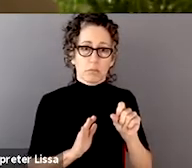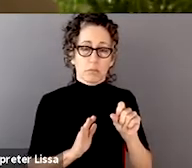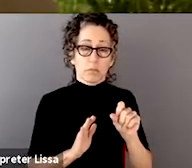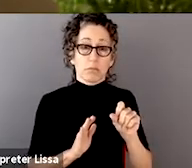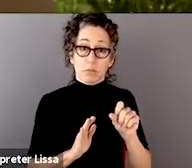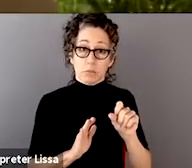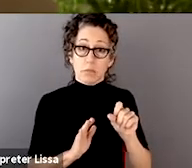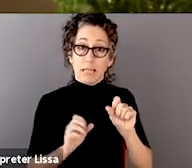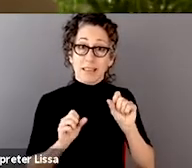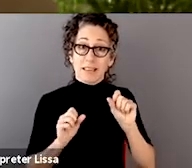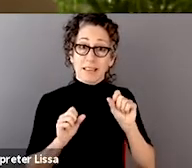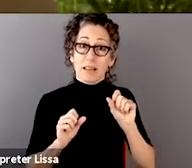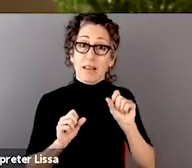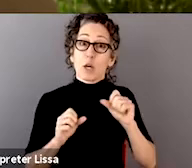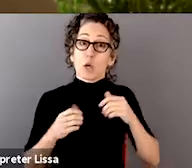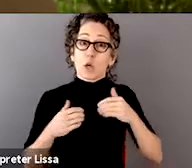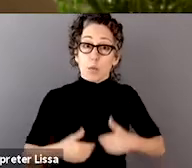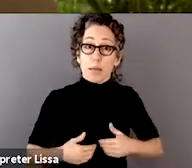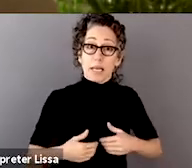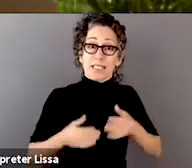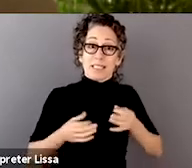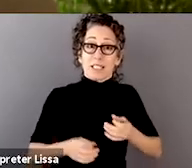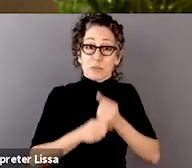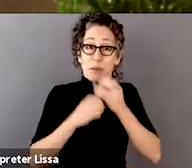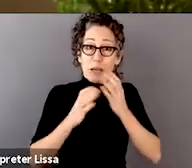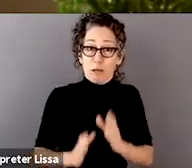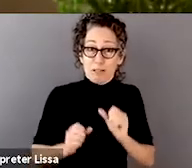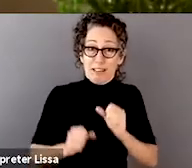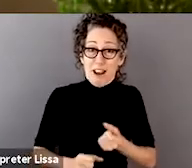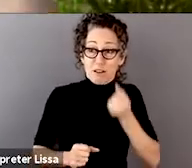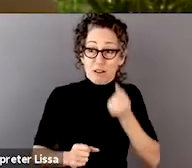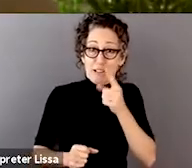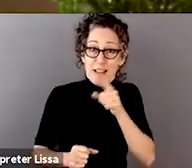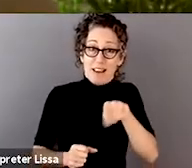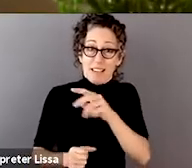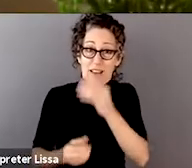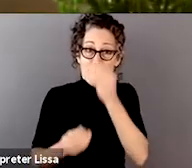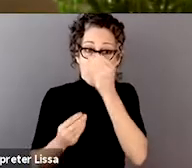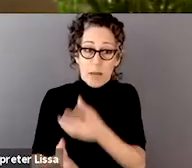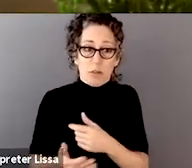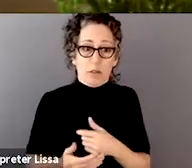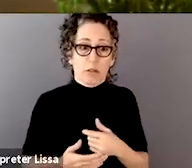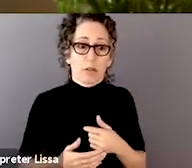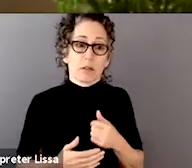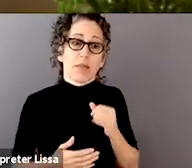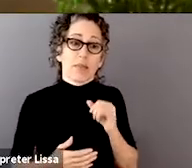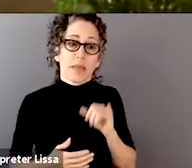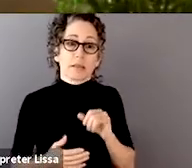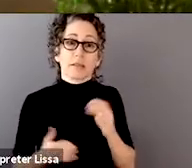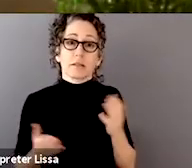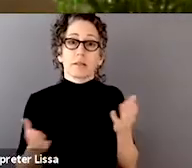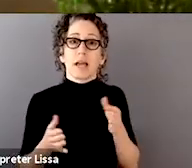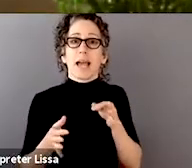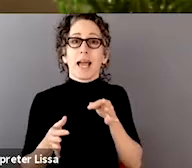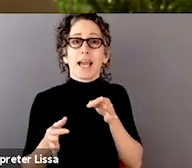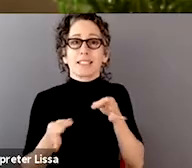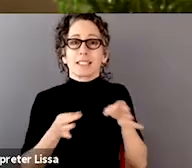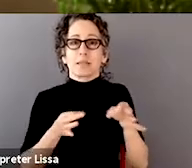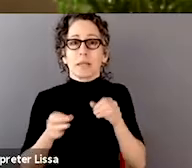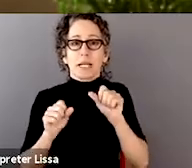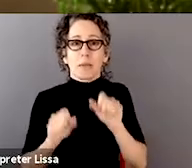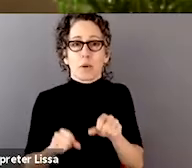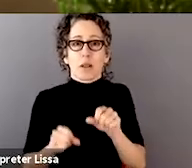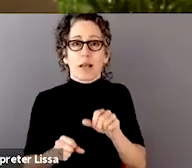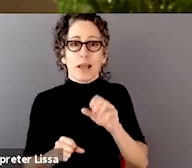decision makers, and that has been like one of my primary research areas, which is broadly again referred to as explainable AI or explainable